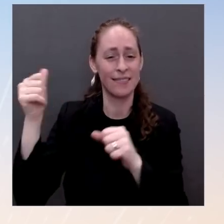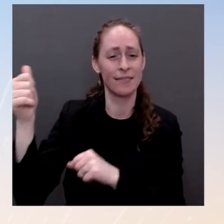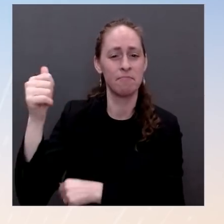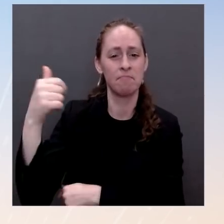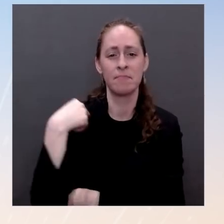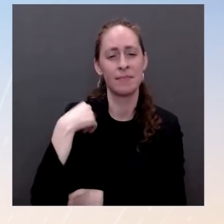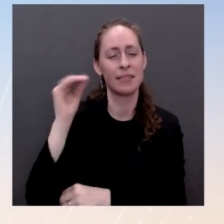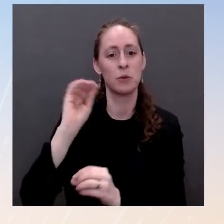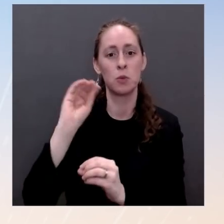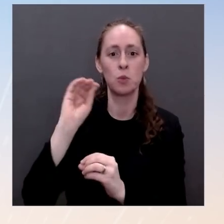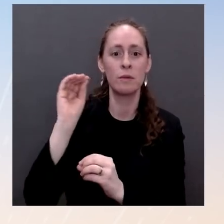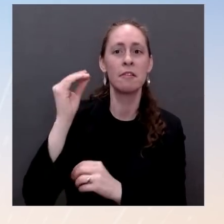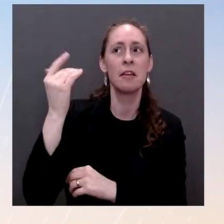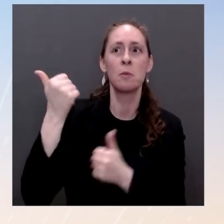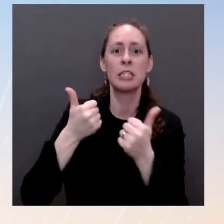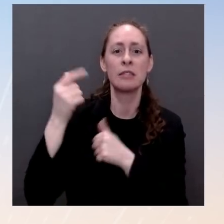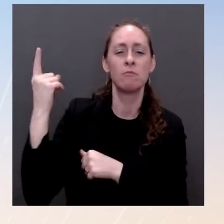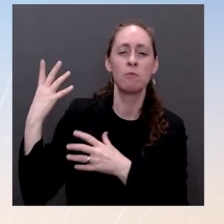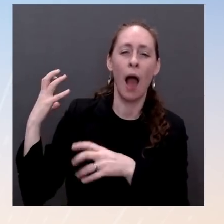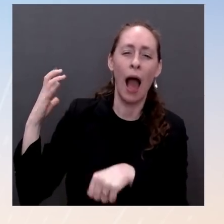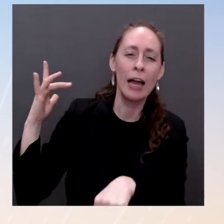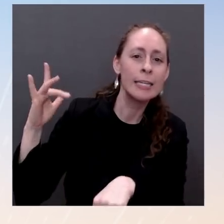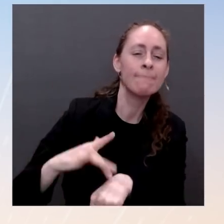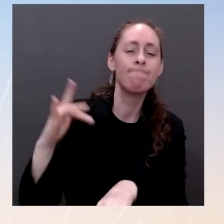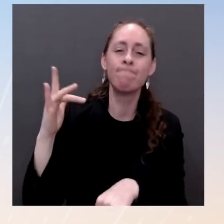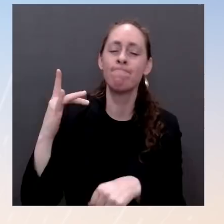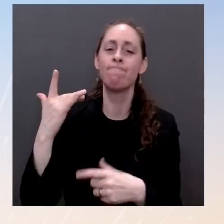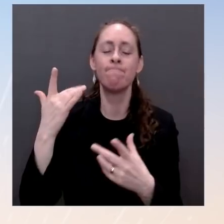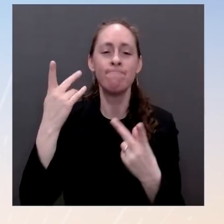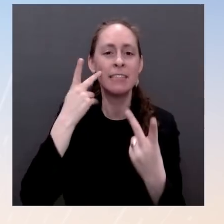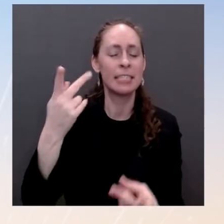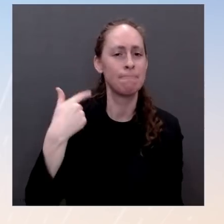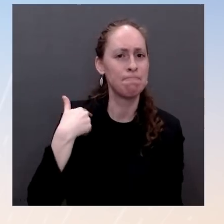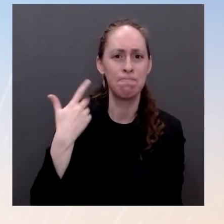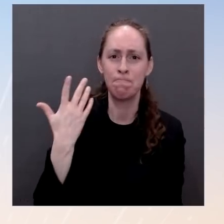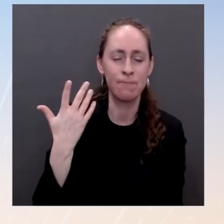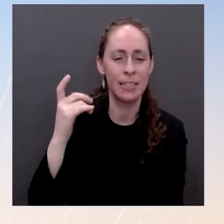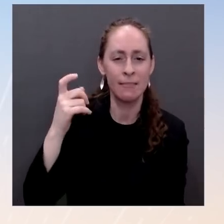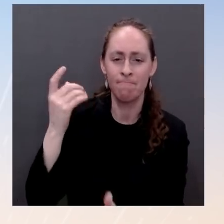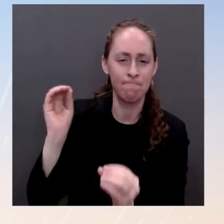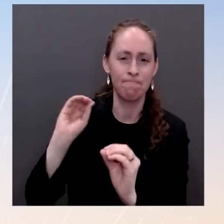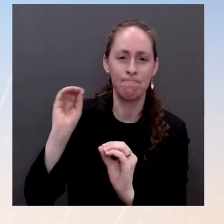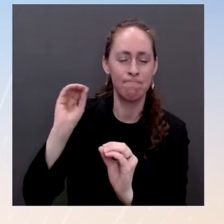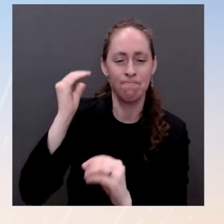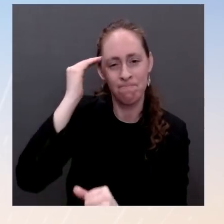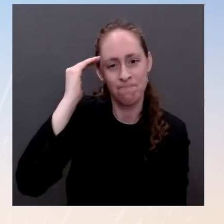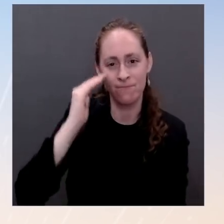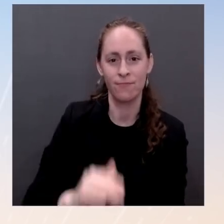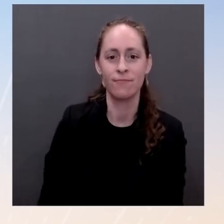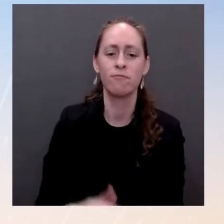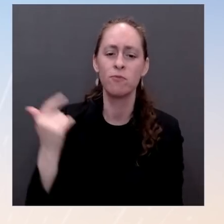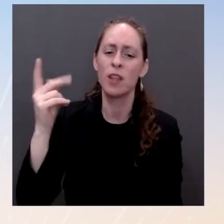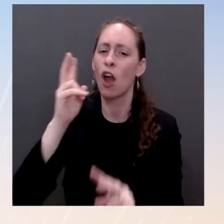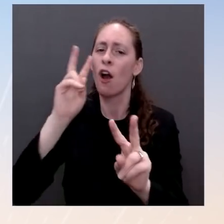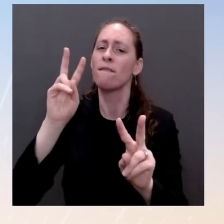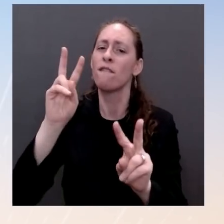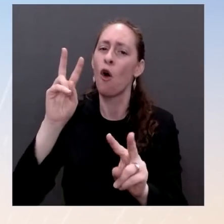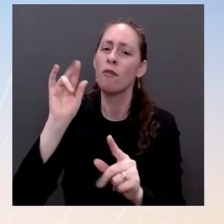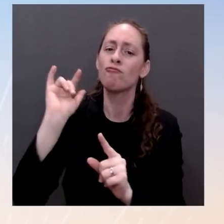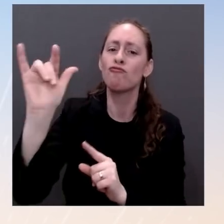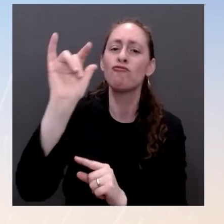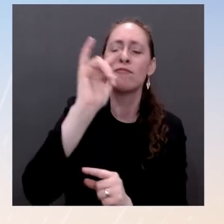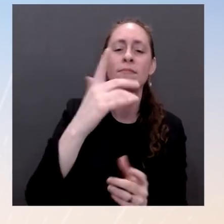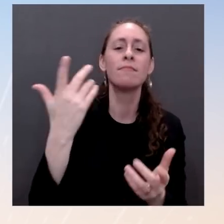forward to going to, but I'm sure he is looking forward to traveling around the country, blue states, red states, across the gamut. Go ahead.